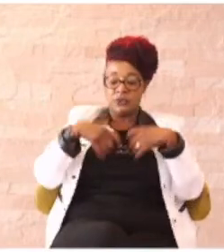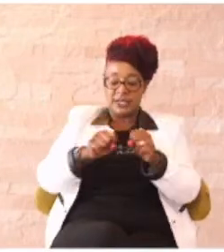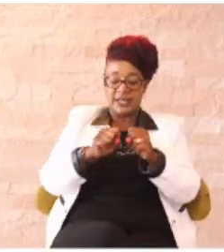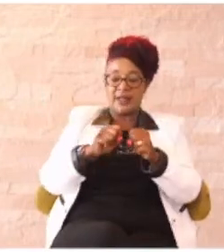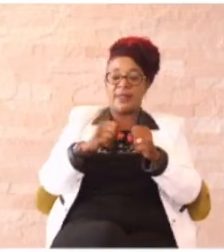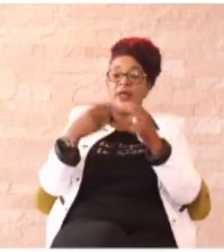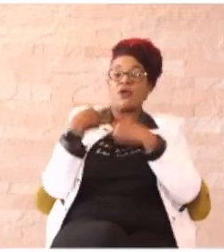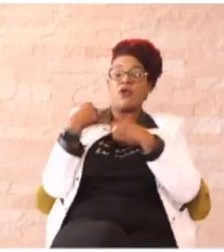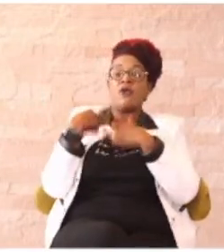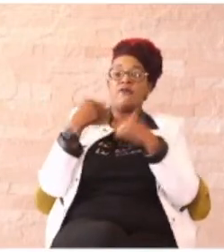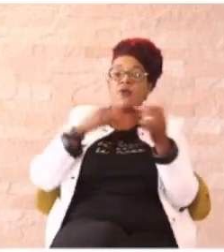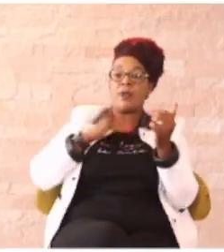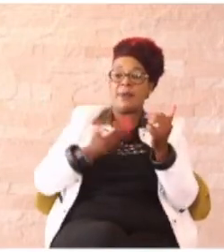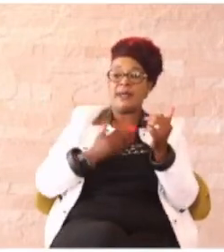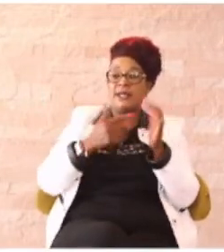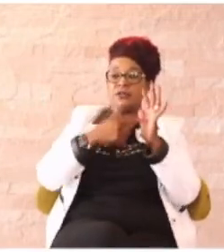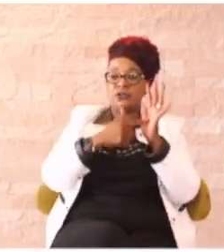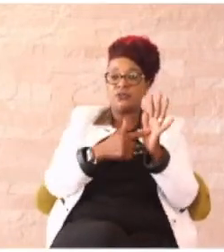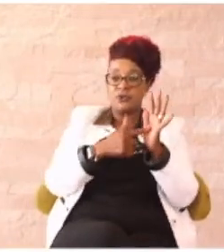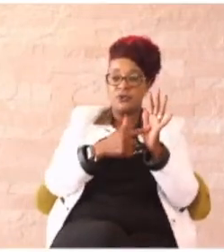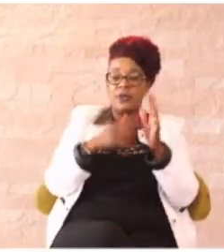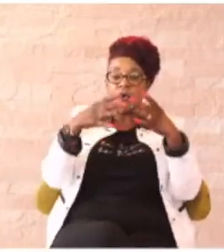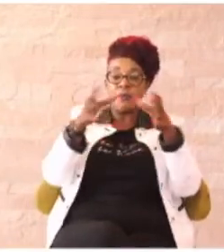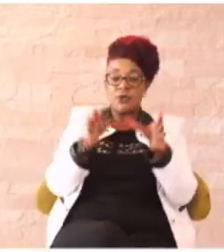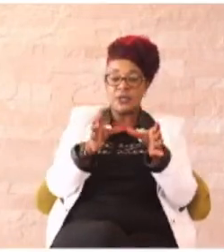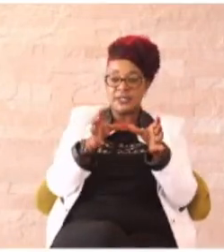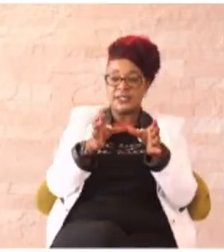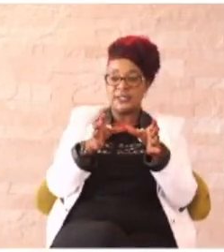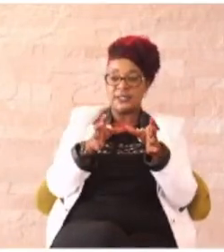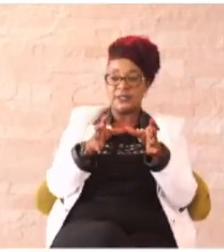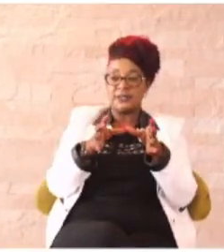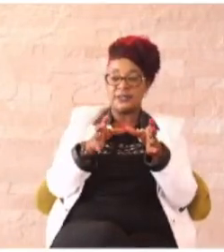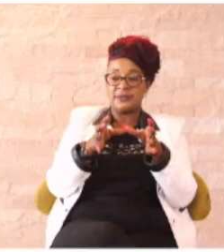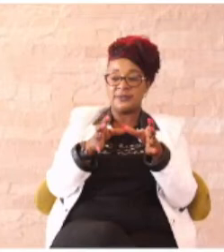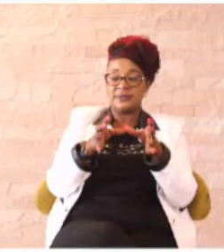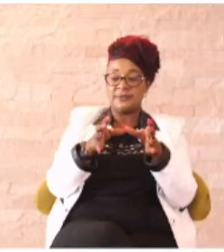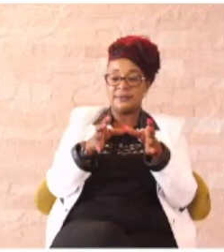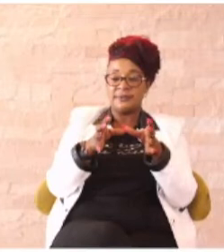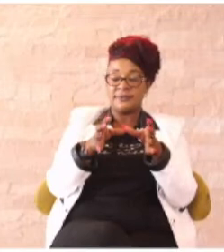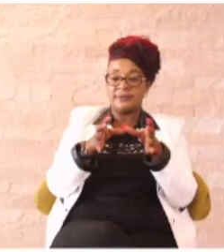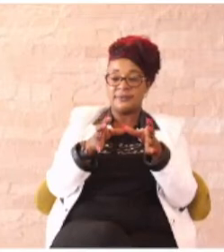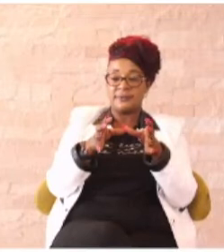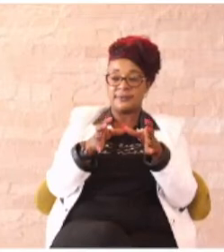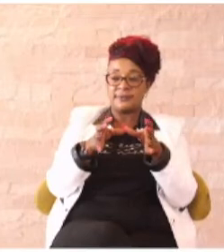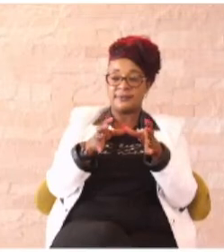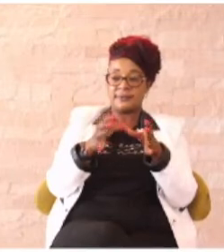women and show for the community in one place. So